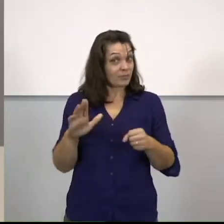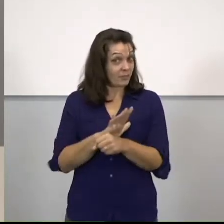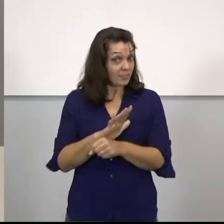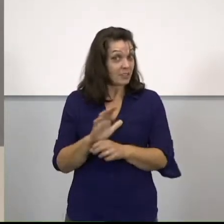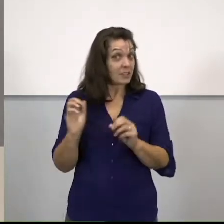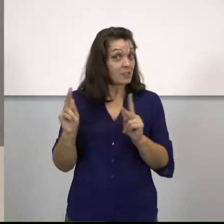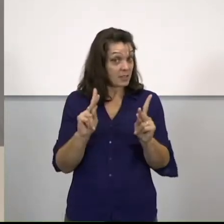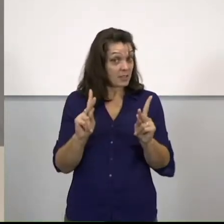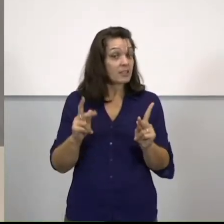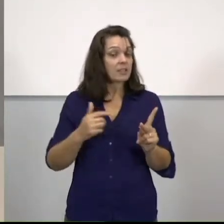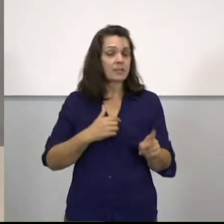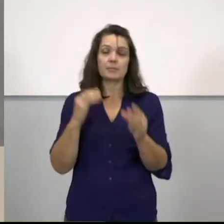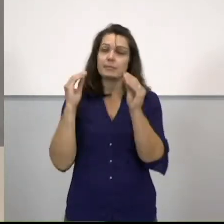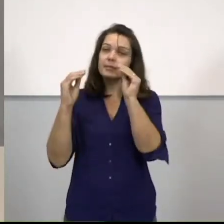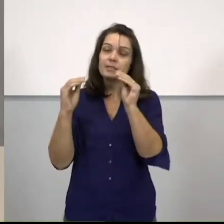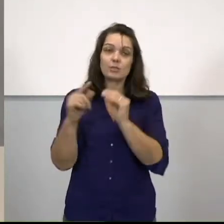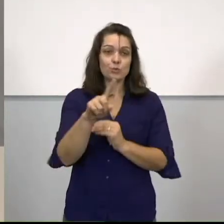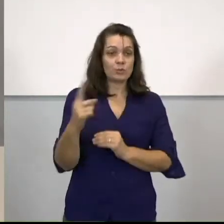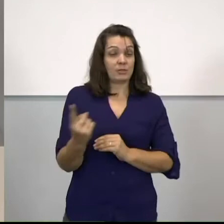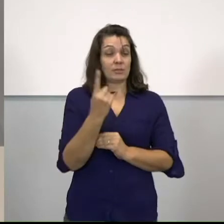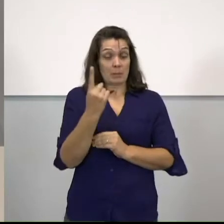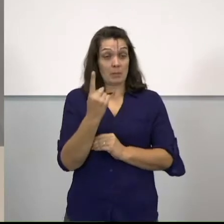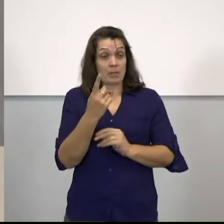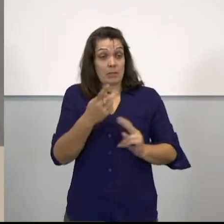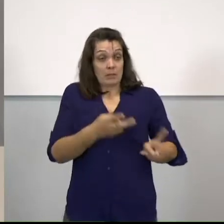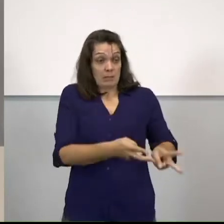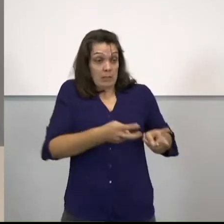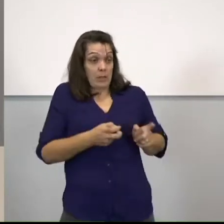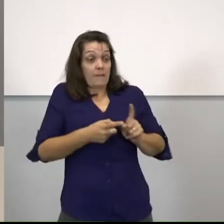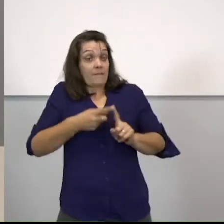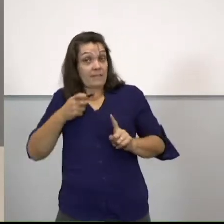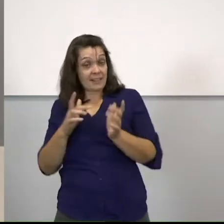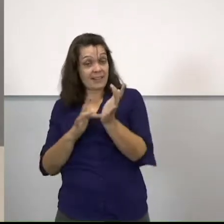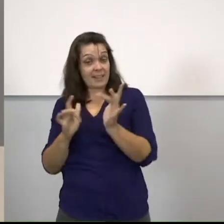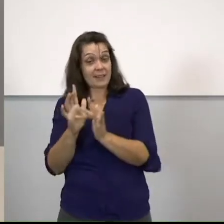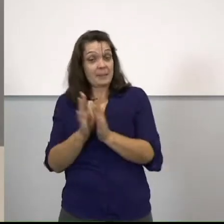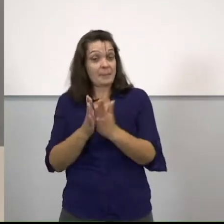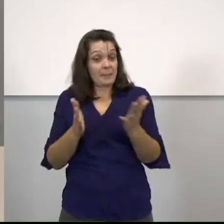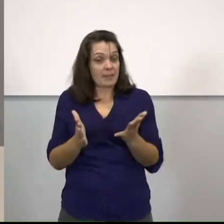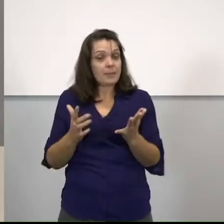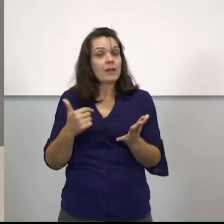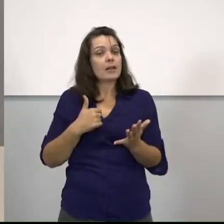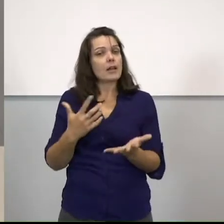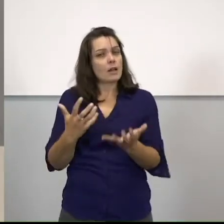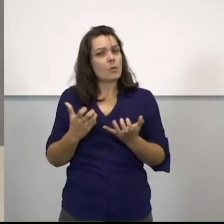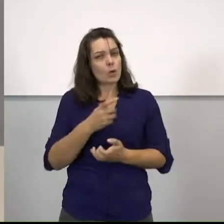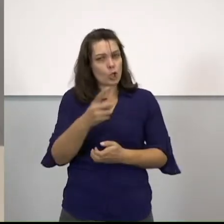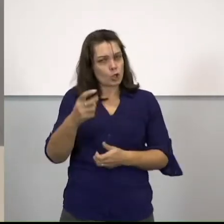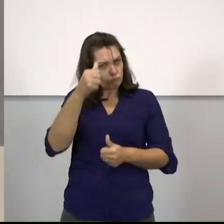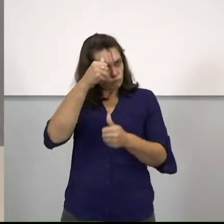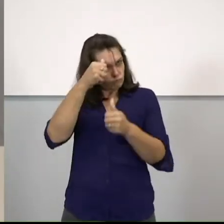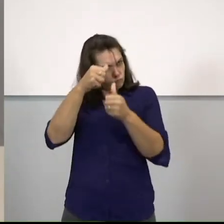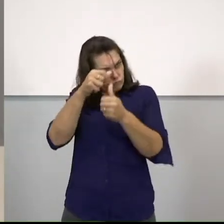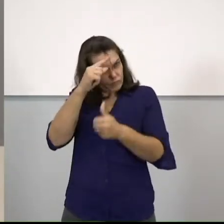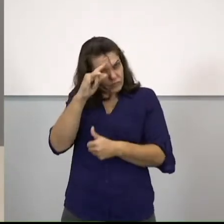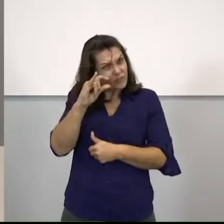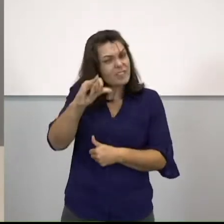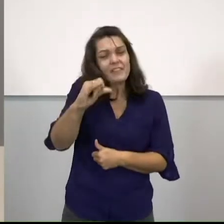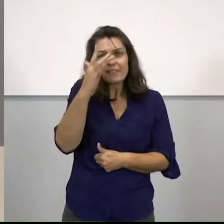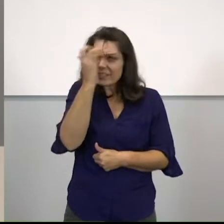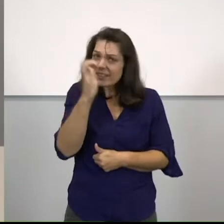So I'm going to teach you something from the Bible today that I want you to never forget, and you will live a